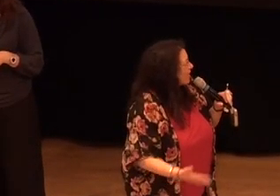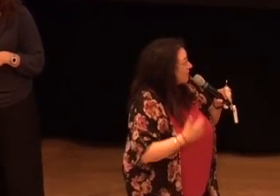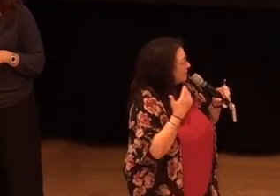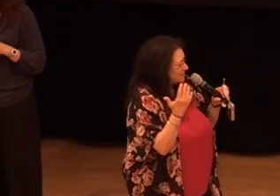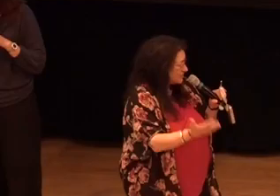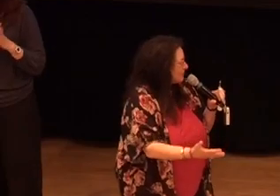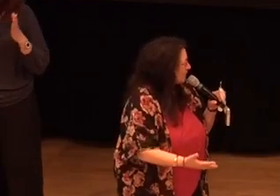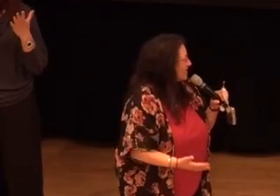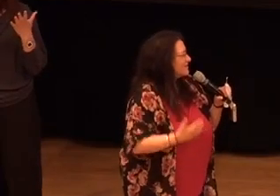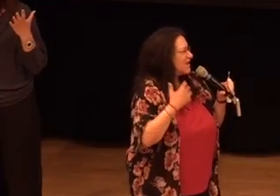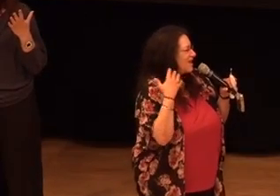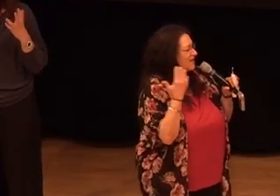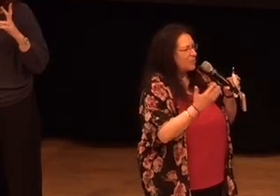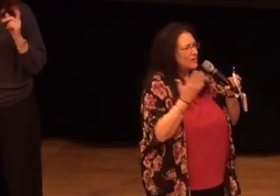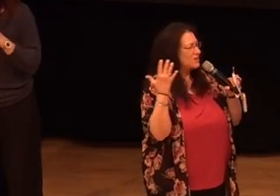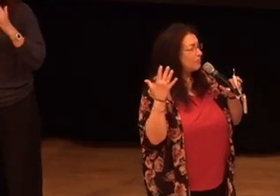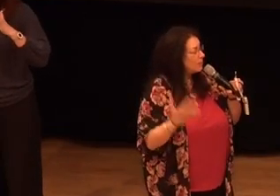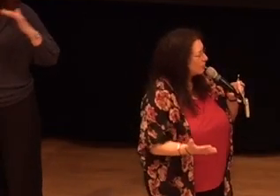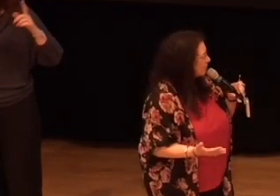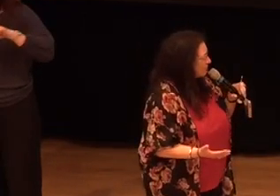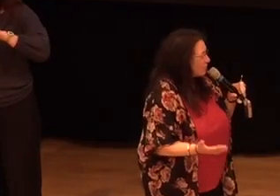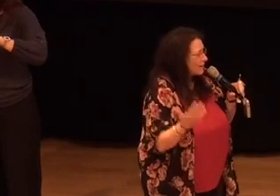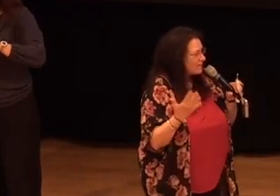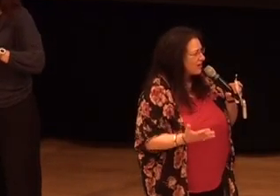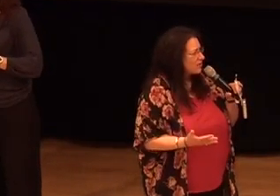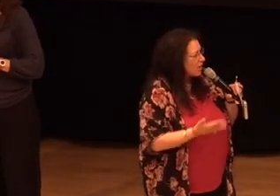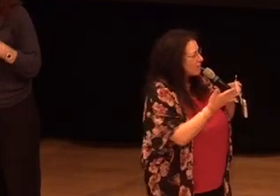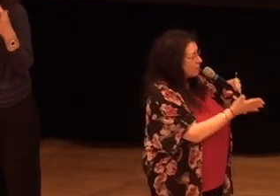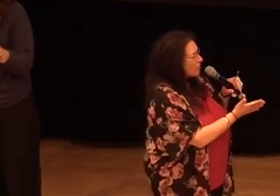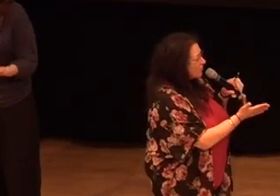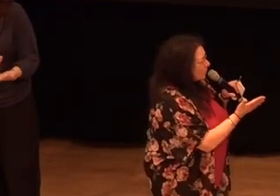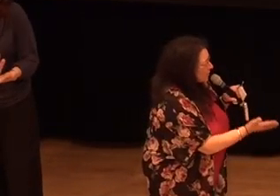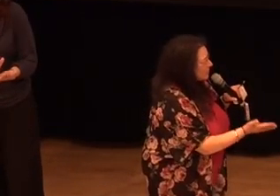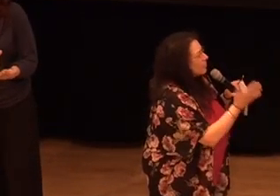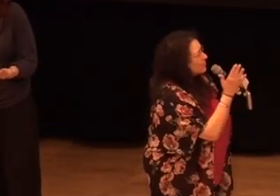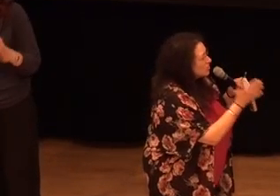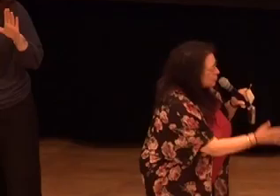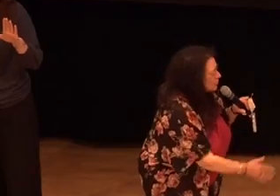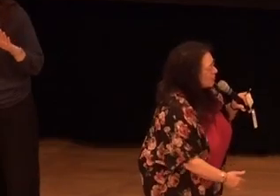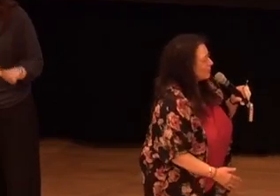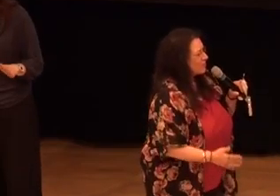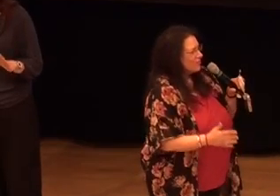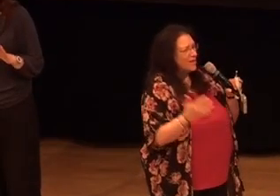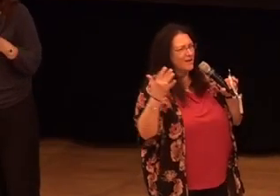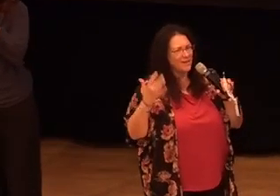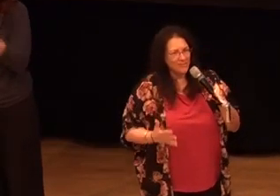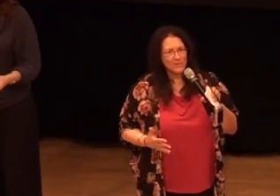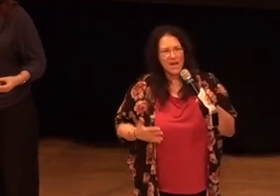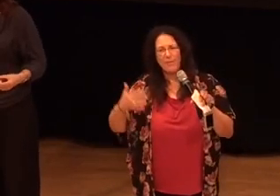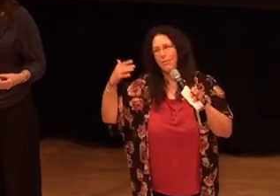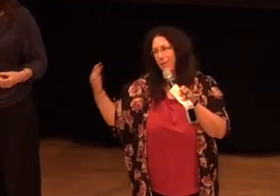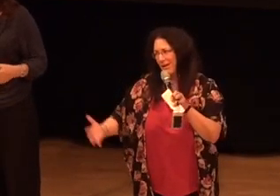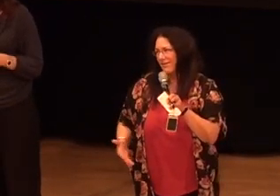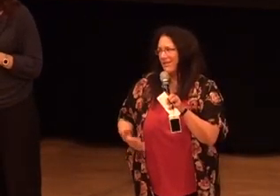diverse disabilities. And it was a beautiful film and a lightning rod for this moment, which I do agree with you, in